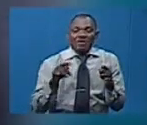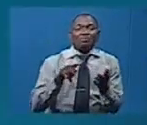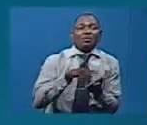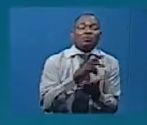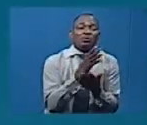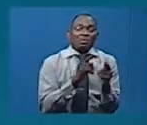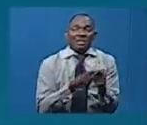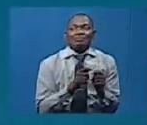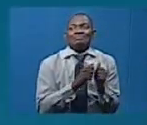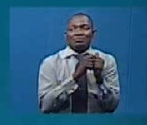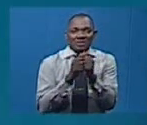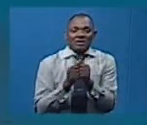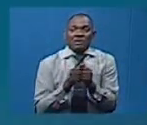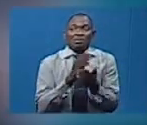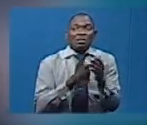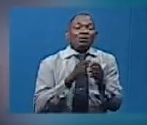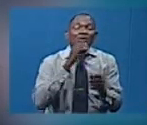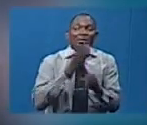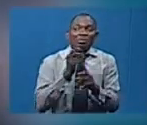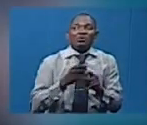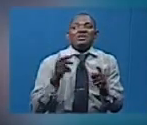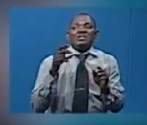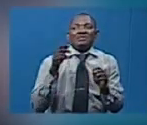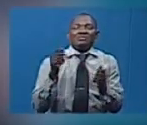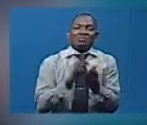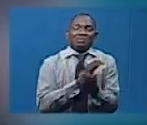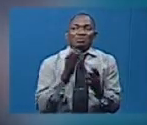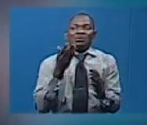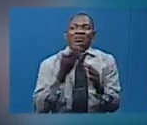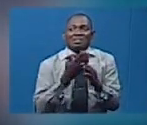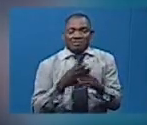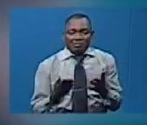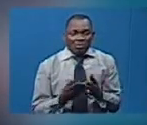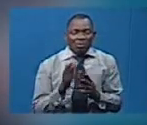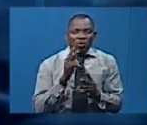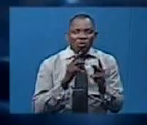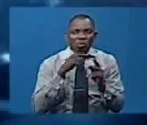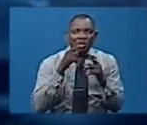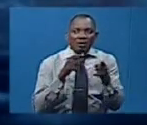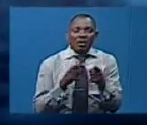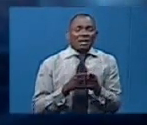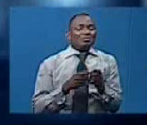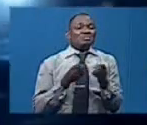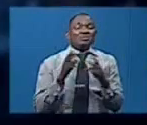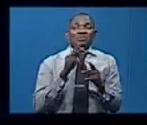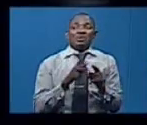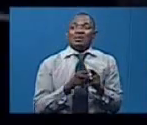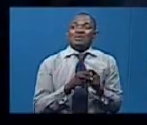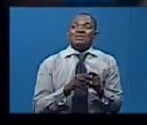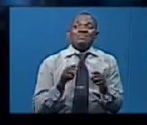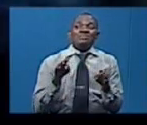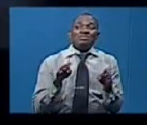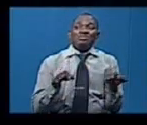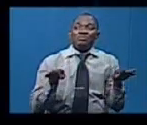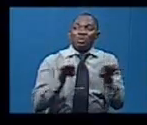times will be so to me before no acquire bunny. Uncle for Benson, yeah. Oh, big mess, big